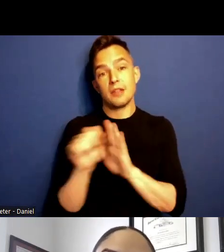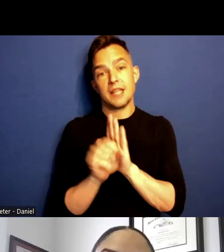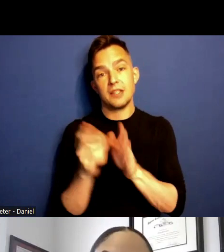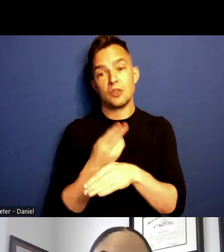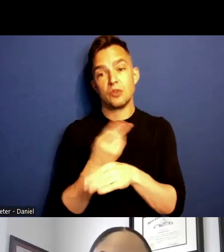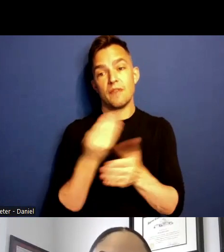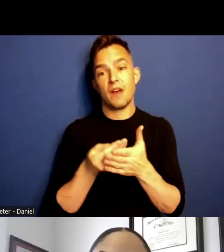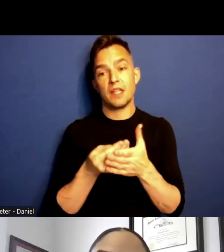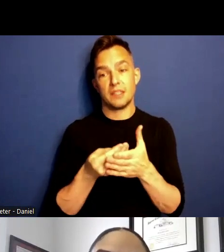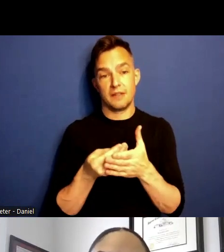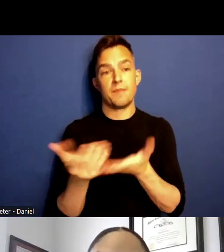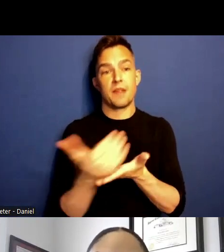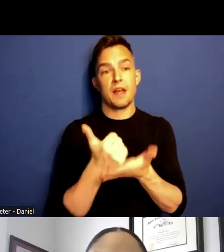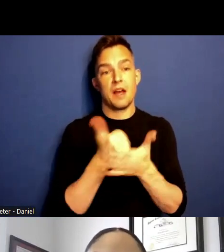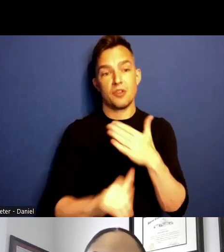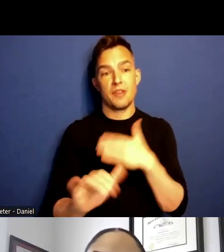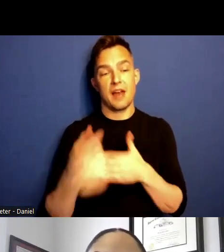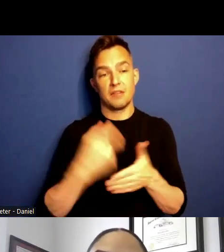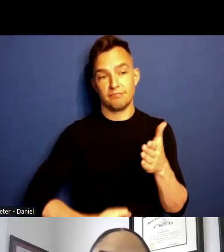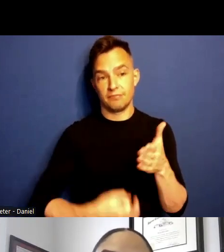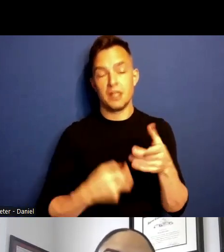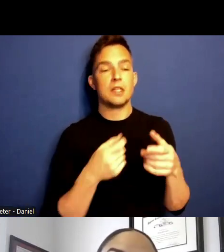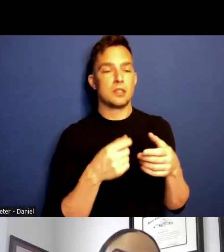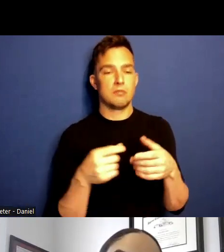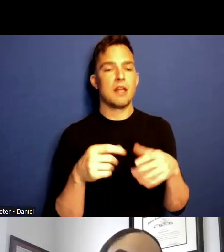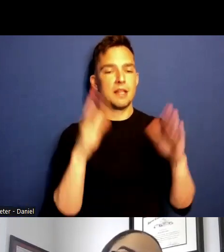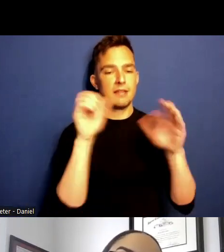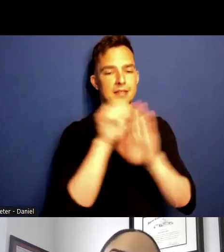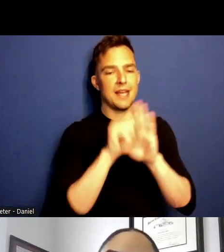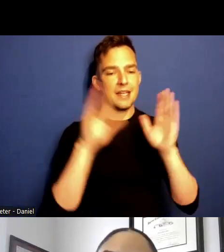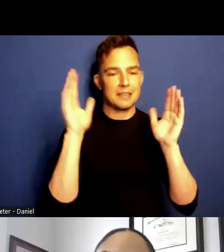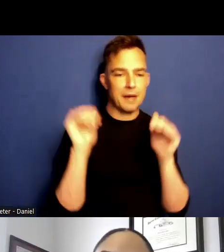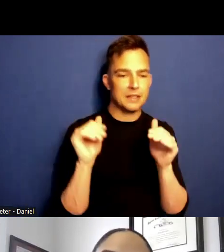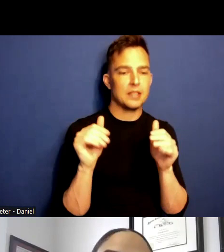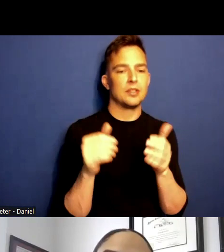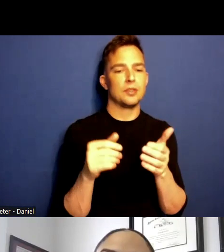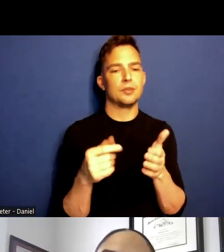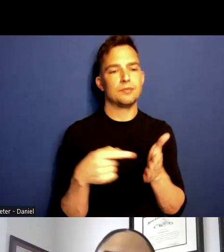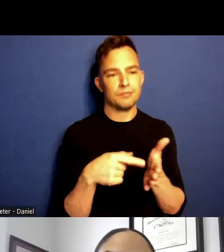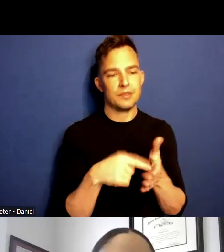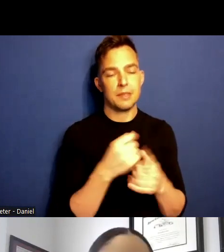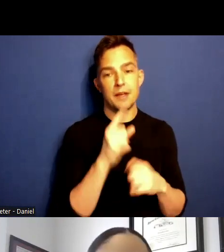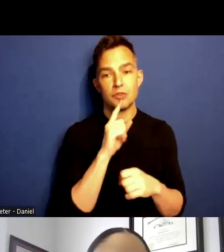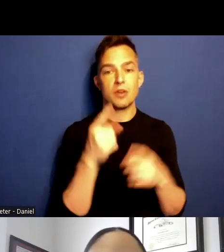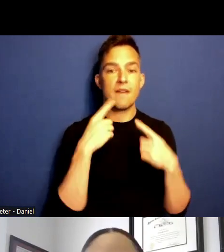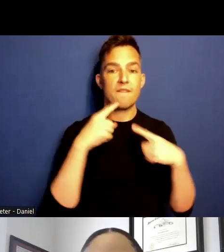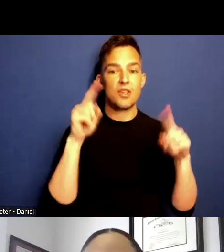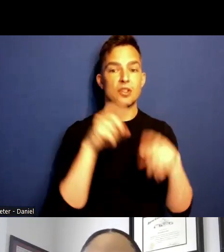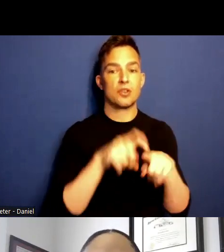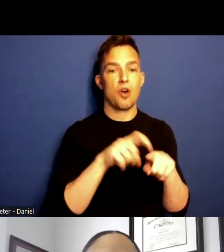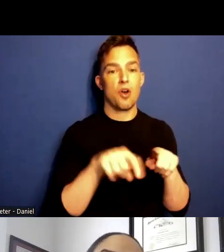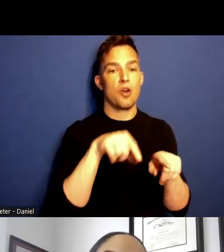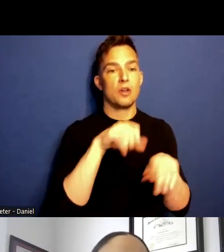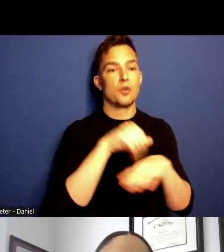funds collected under the fee to pay expenses that the state expected to incur related to ensuring efficient call routing to the